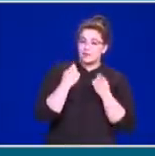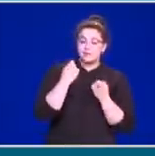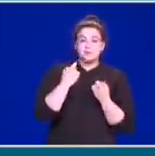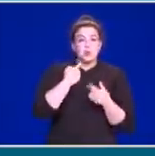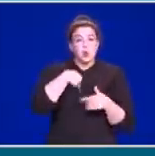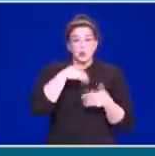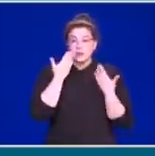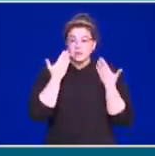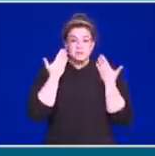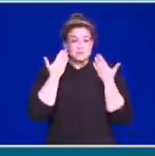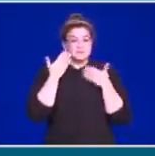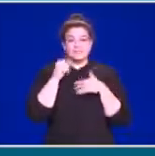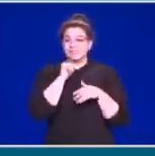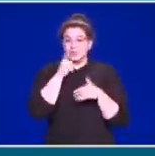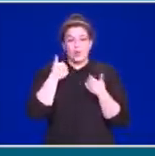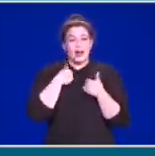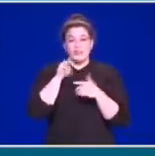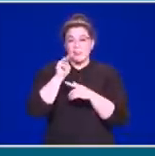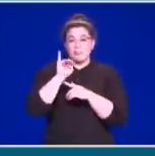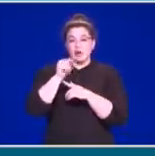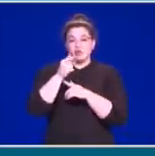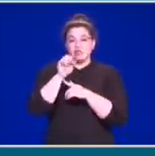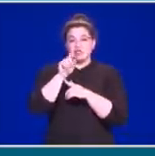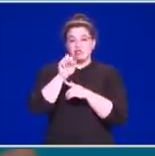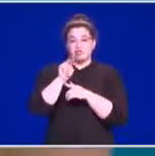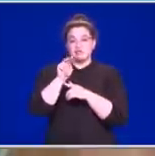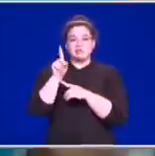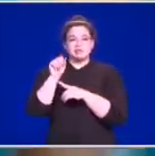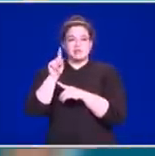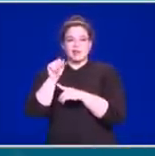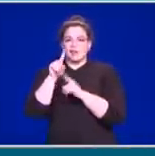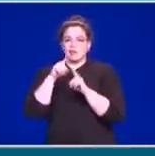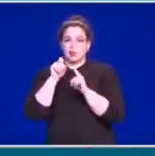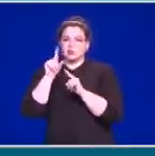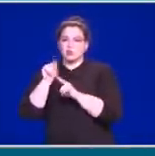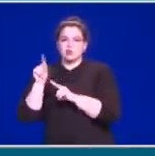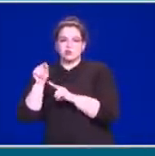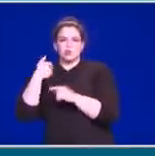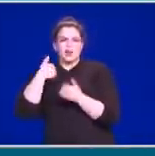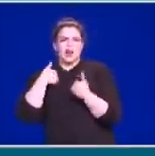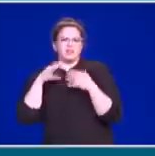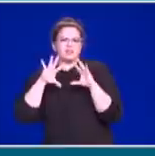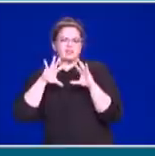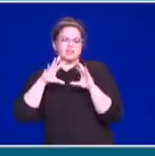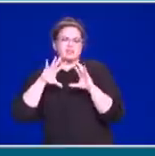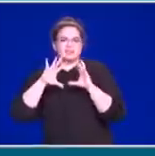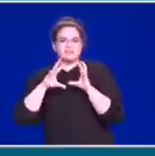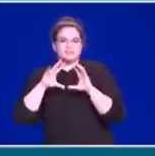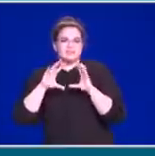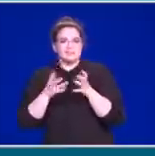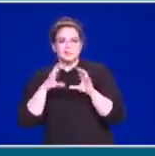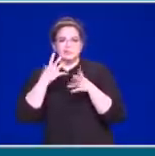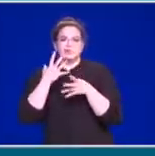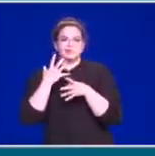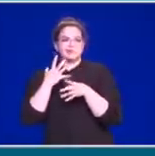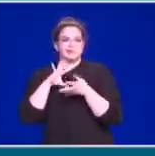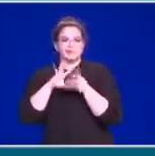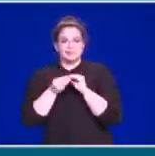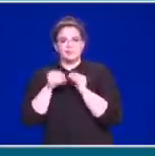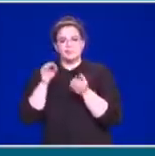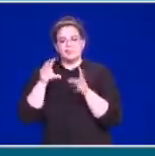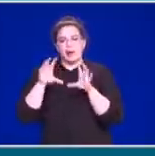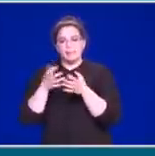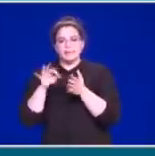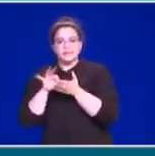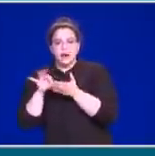actually have migration data from the 2020 census. We essentially just have the population count. But what we do, and what we have been and